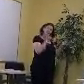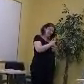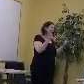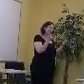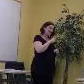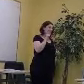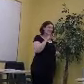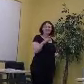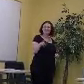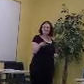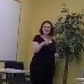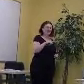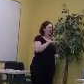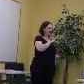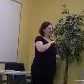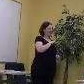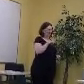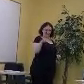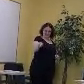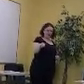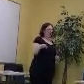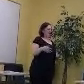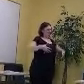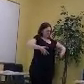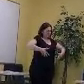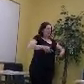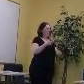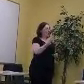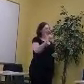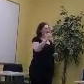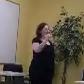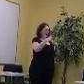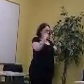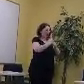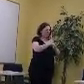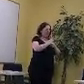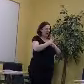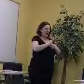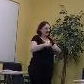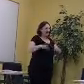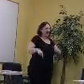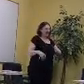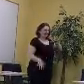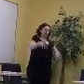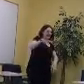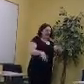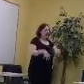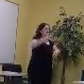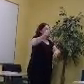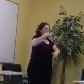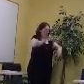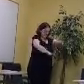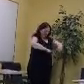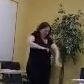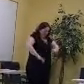And we've got 38 kilograms of black life. Ever so excited. There's a bomb next to the door. And he's practicing about on all four calls